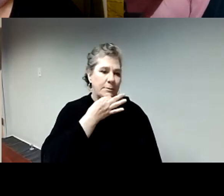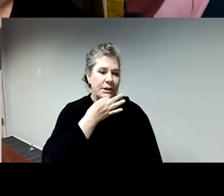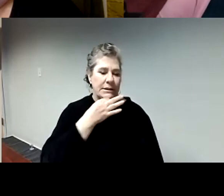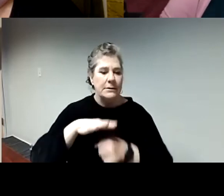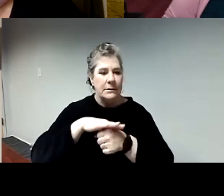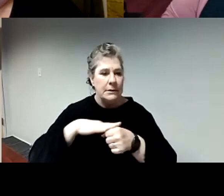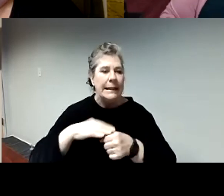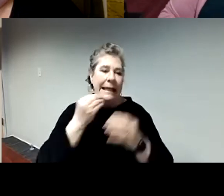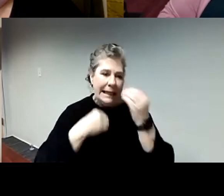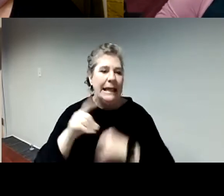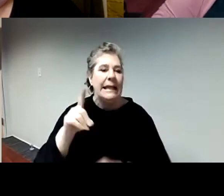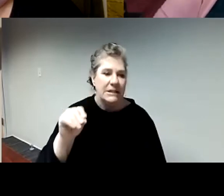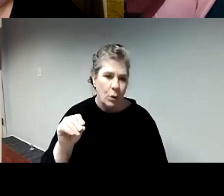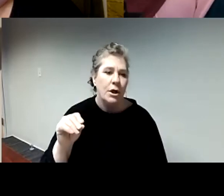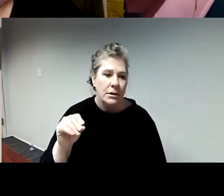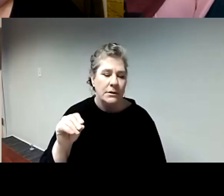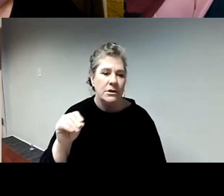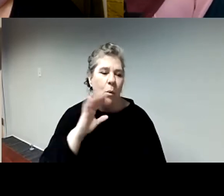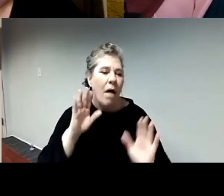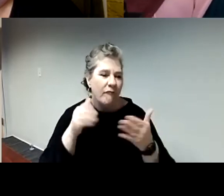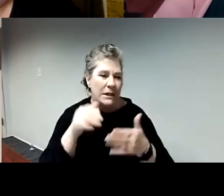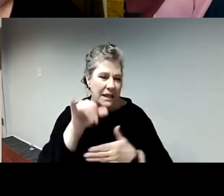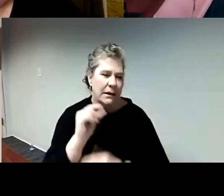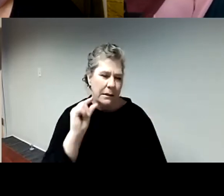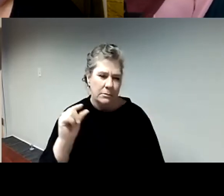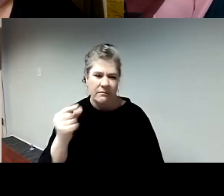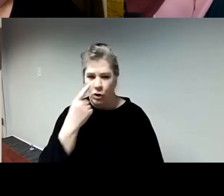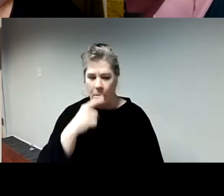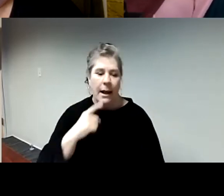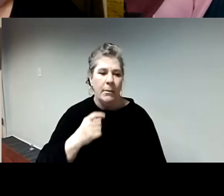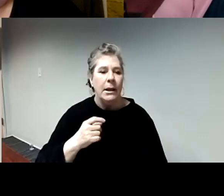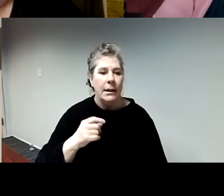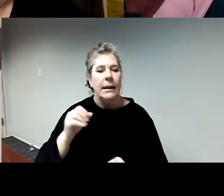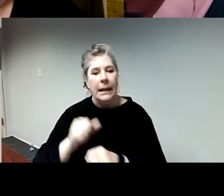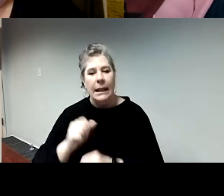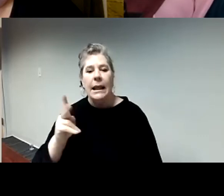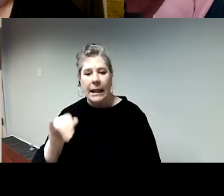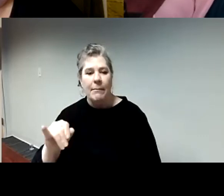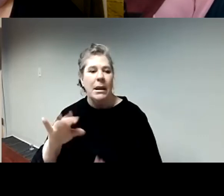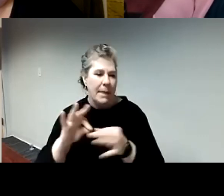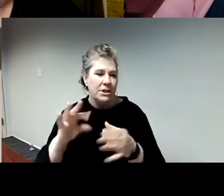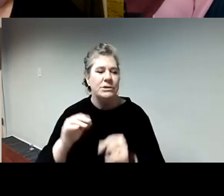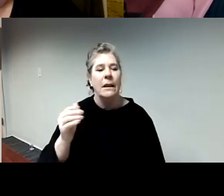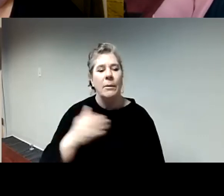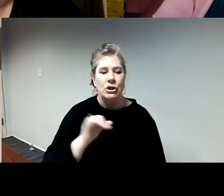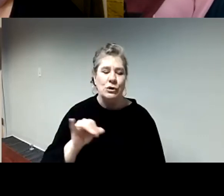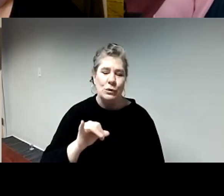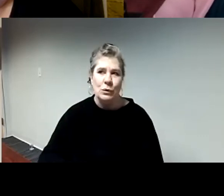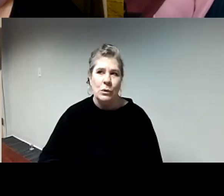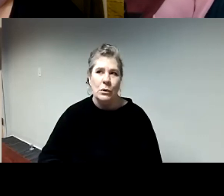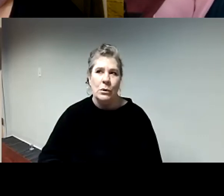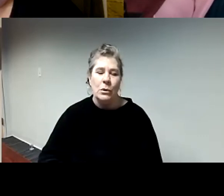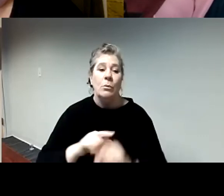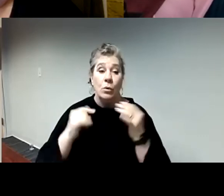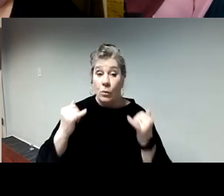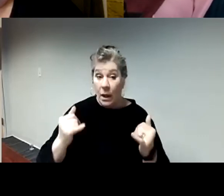eating disorders primarily. And so I'll kind of just focus there a little bit. I know that Mikey and Kimmie spoke to this a little bit as well. But